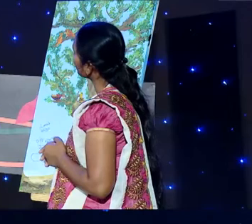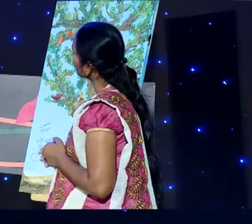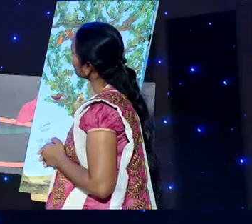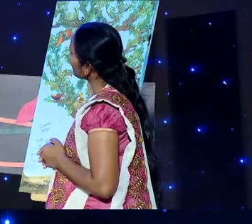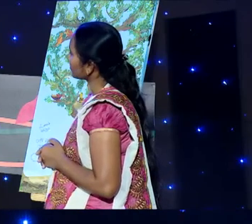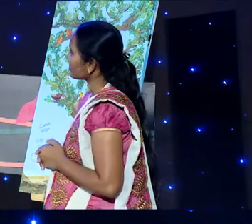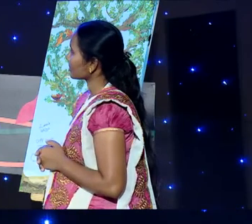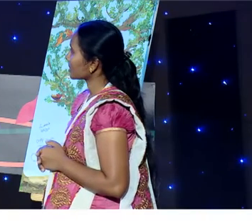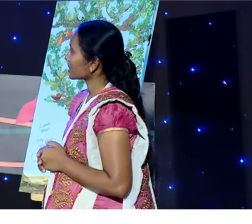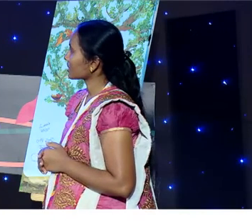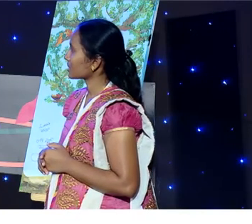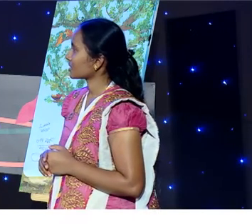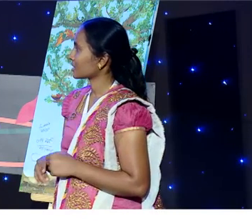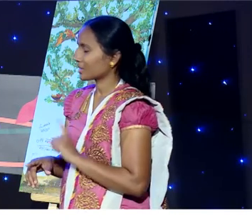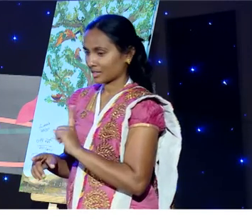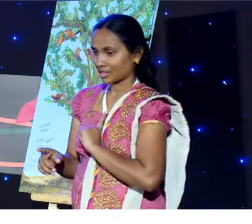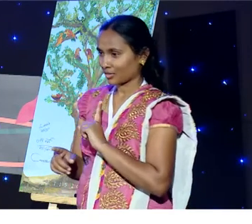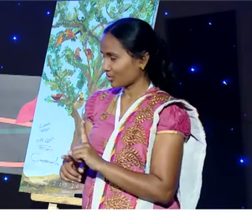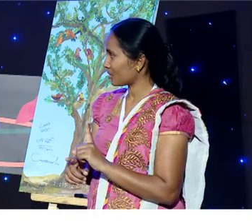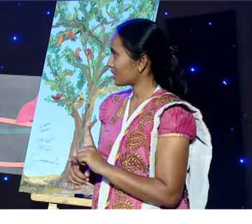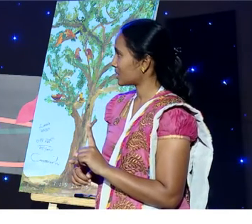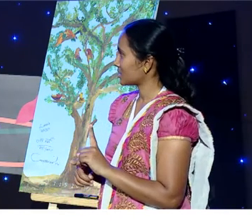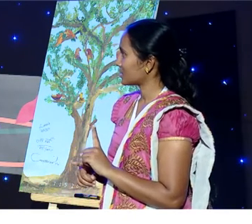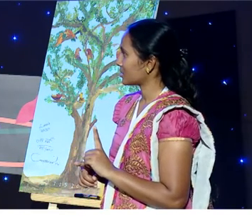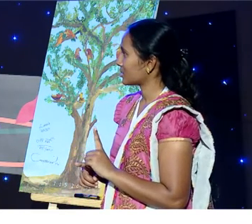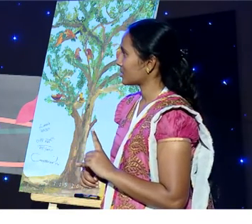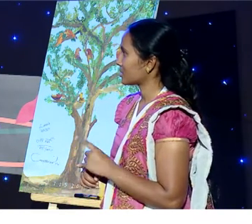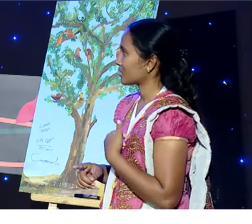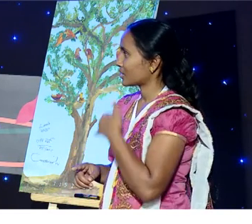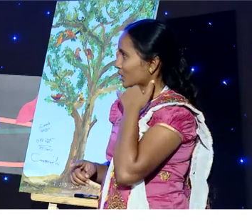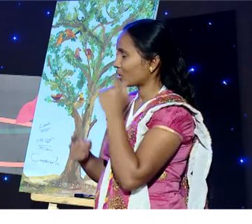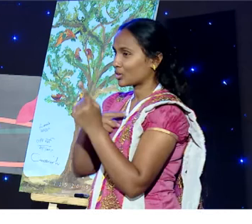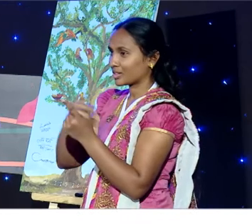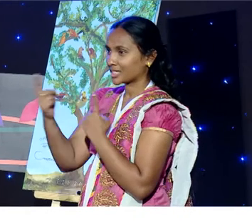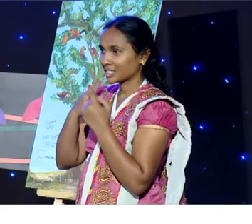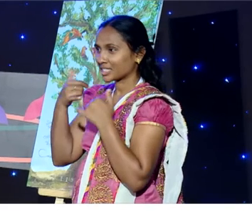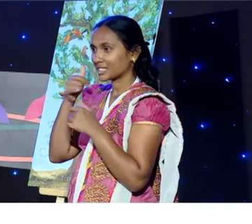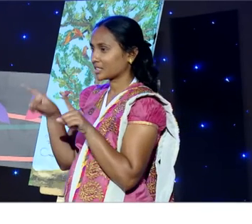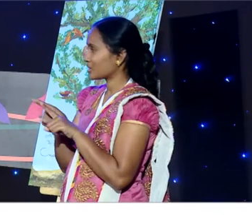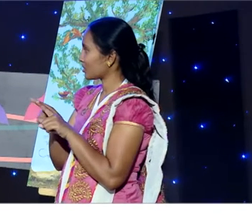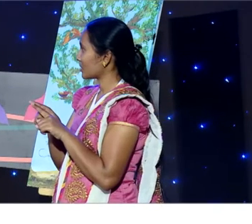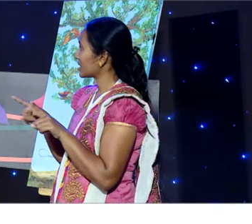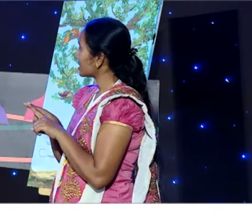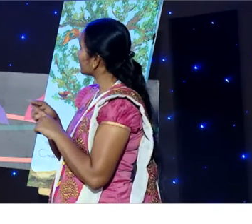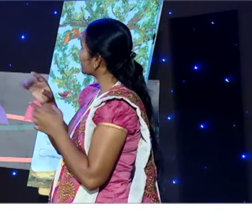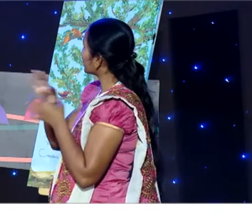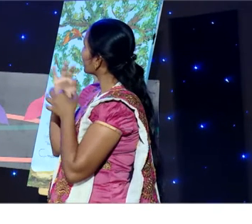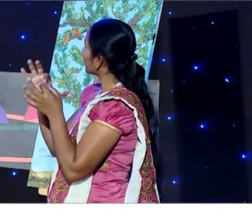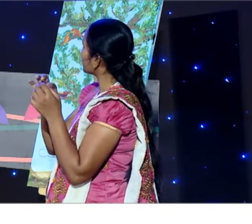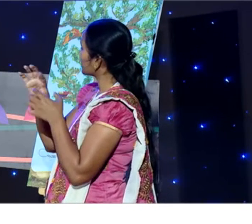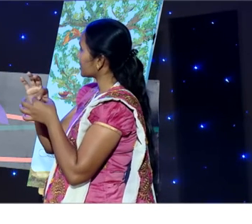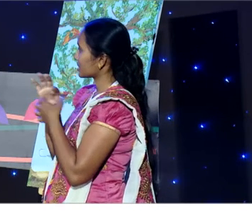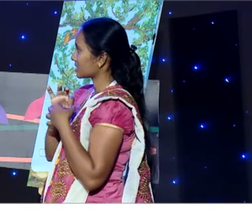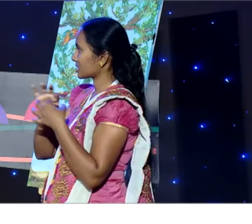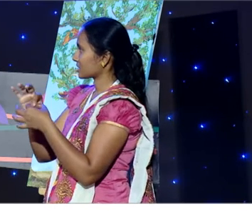This is one-to-one. This is telephone model, right? We talk to each other. You can all talk to each other. A lot more connections are possible,